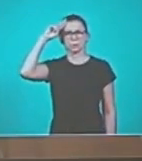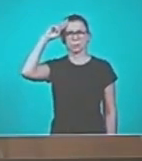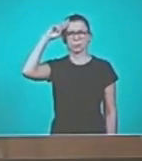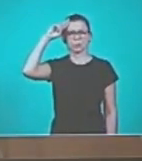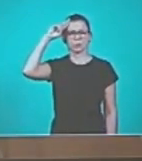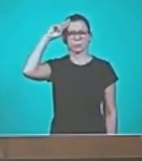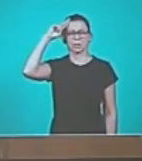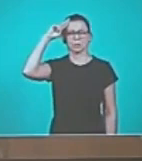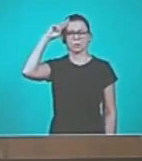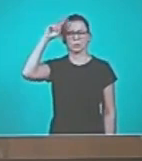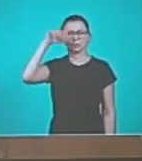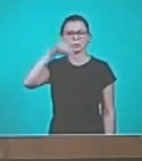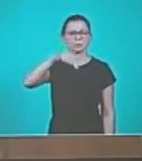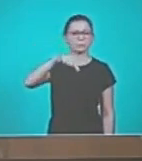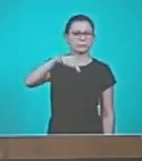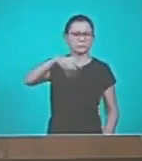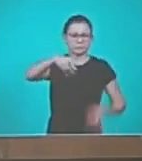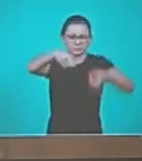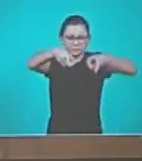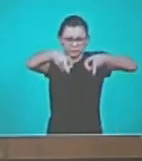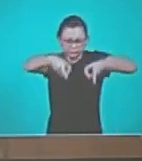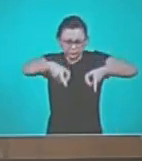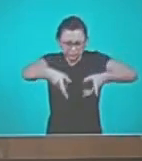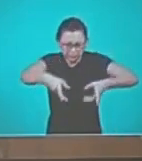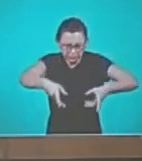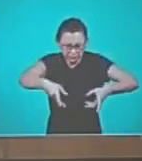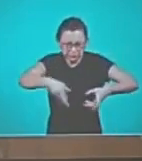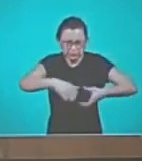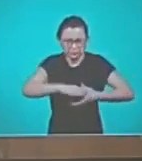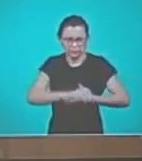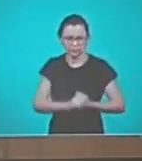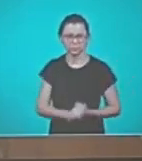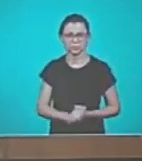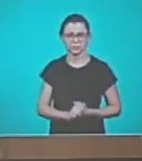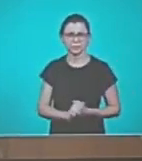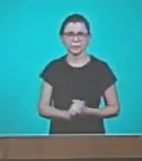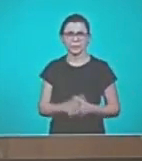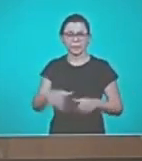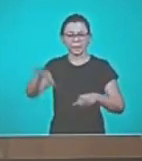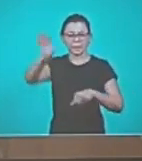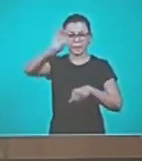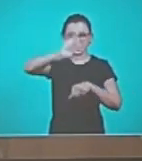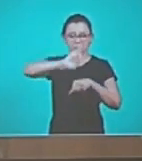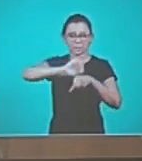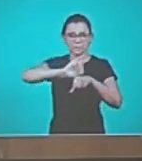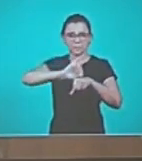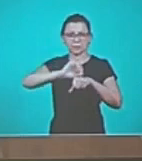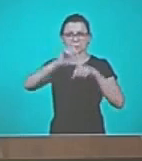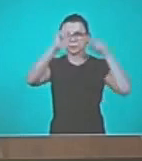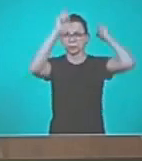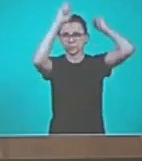soldier. And on top of that, of this tomb, there was the helmet of that soldier